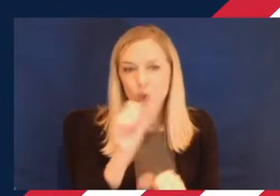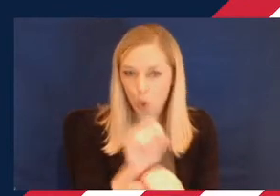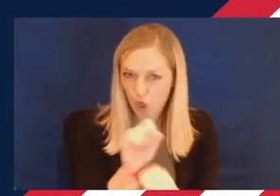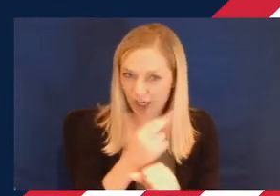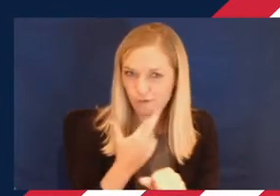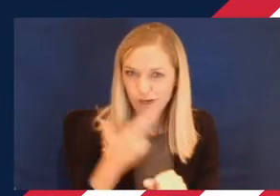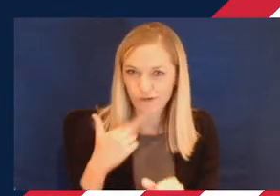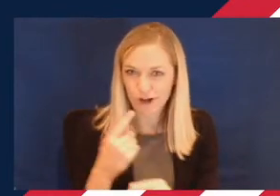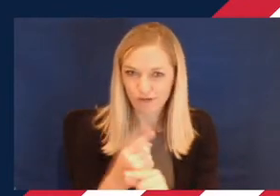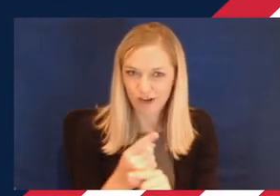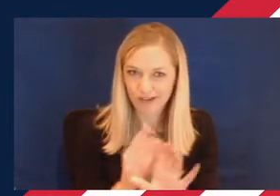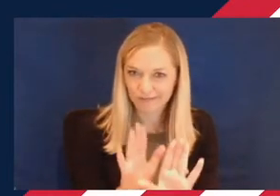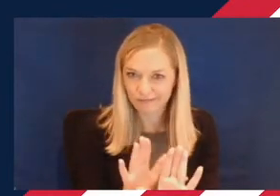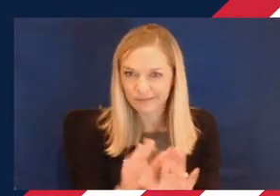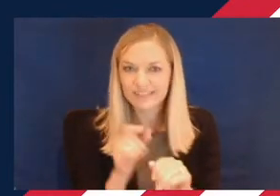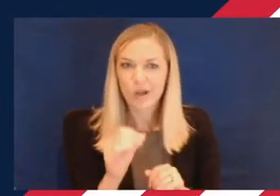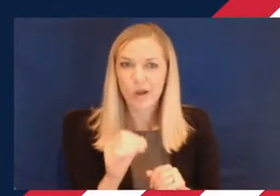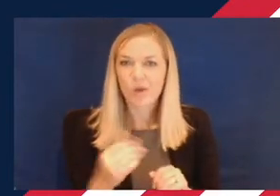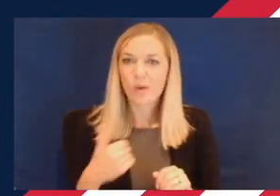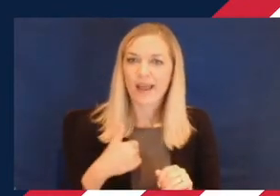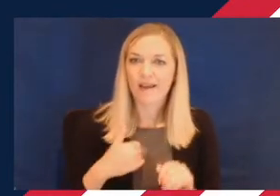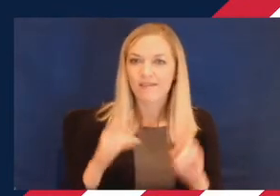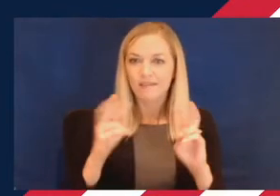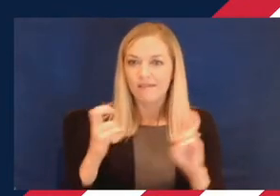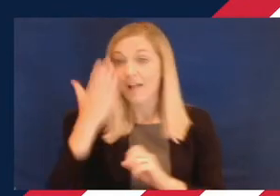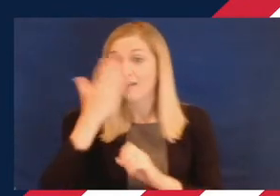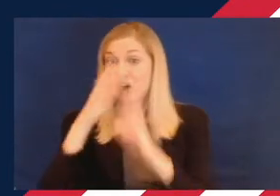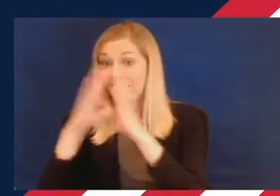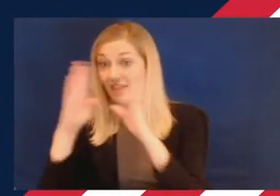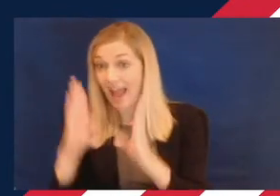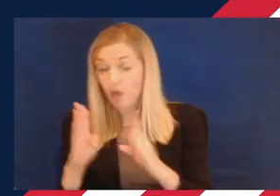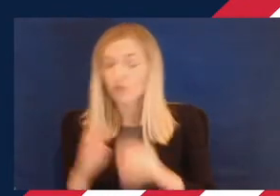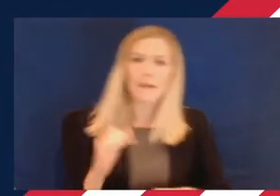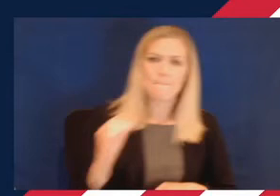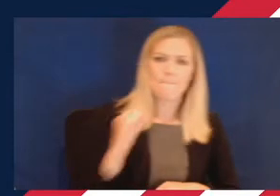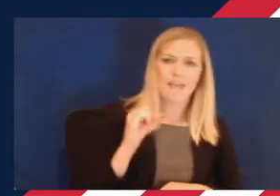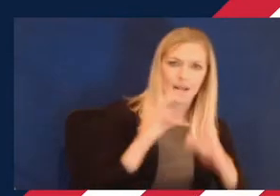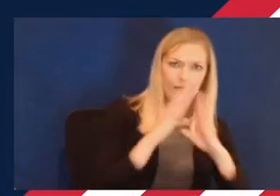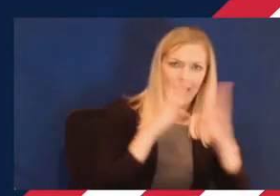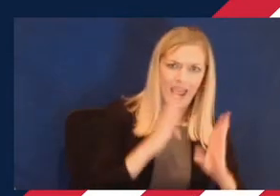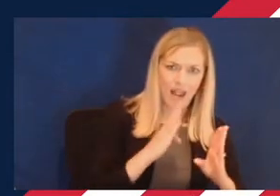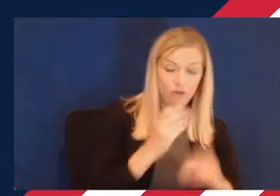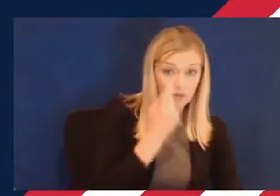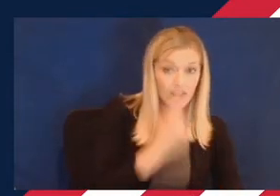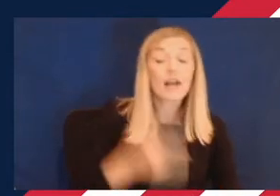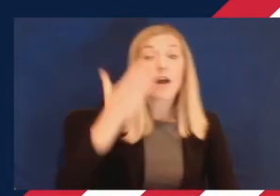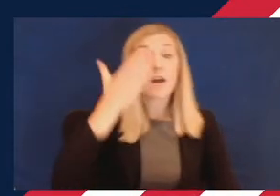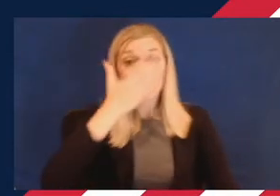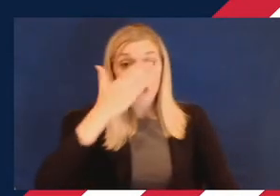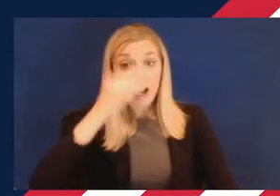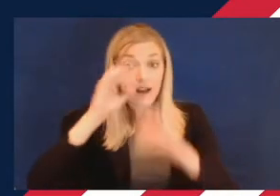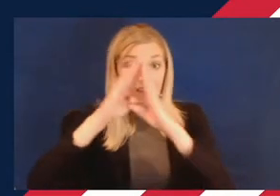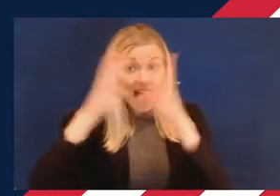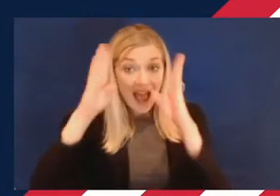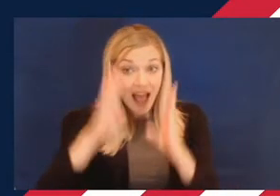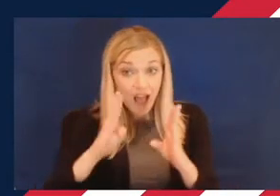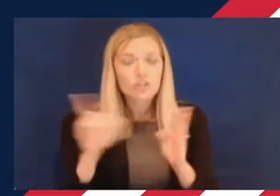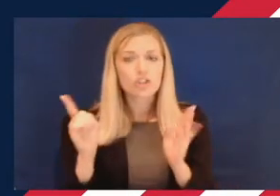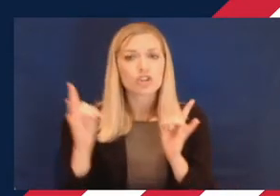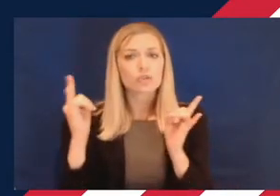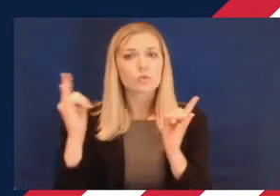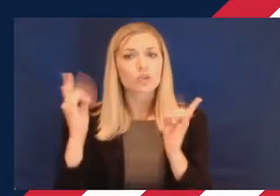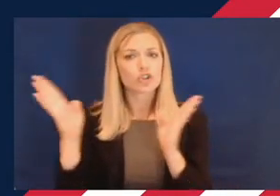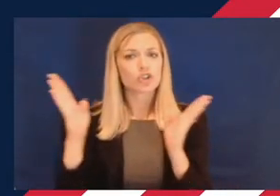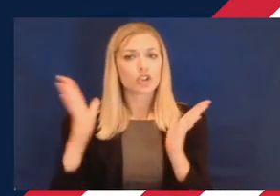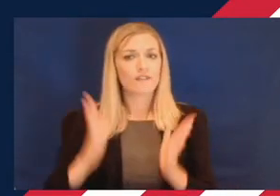there's front of the house, back of the house. The front of the house comes in, works 4 hours, and gets $500, $6,000, whatever it is,